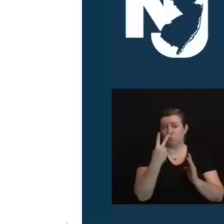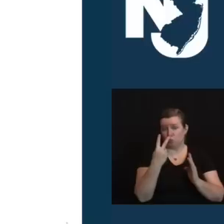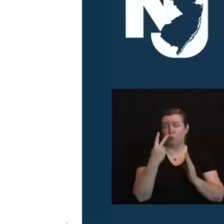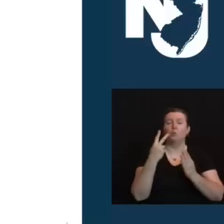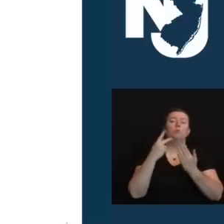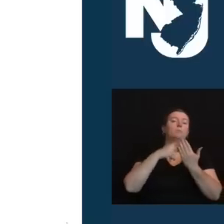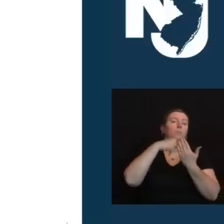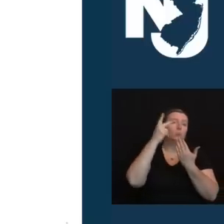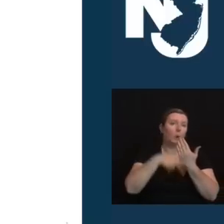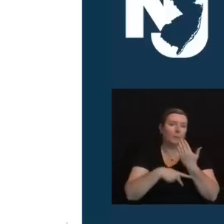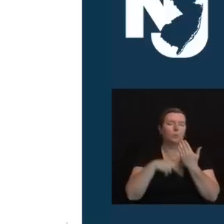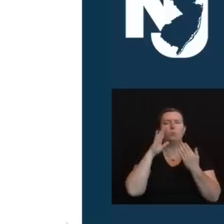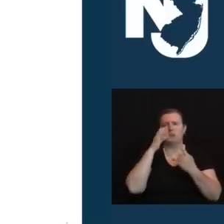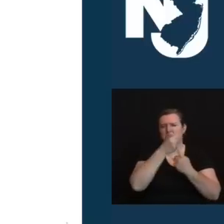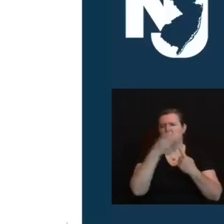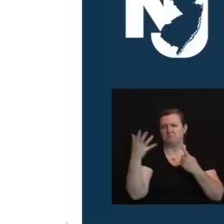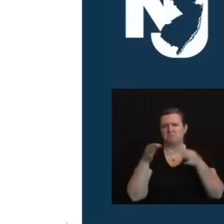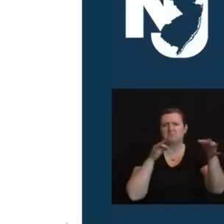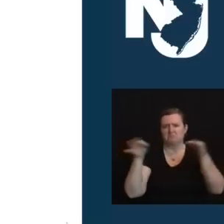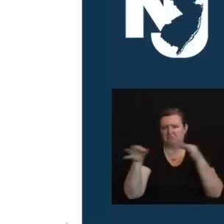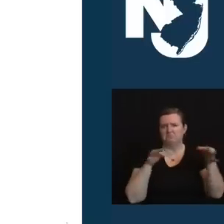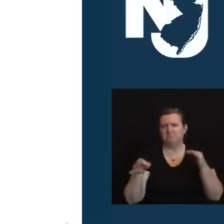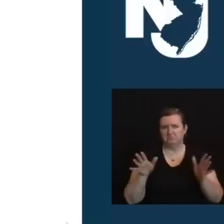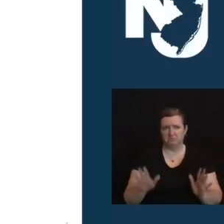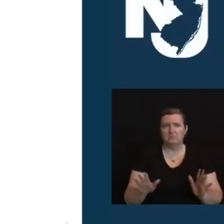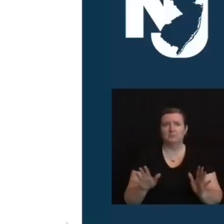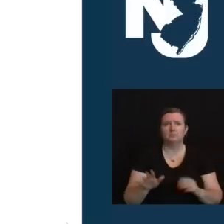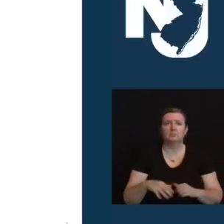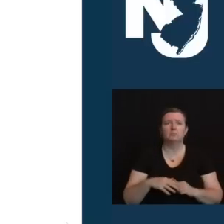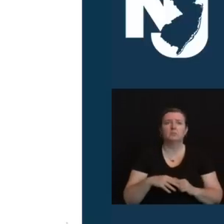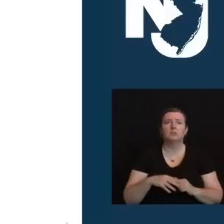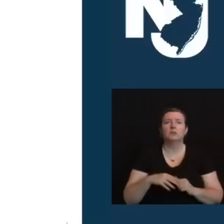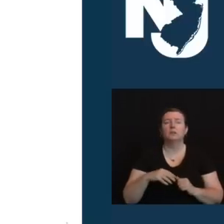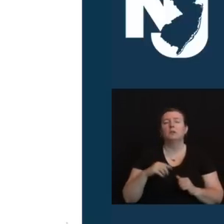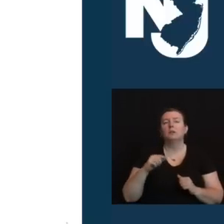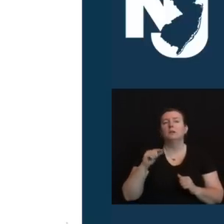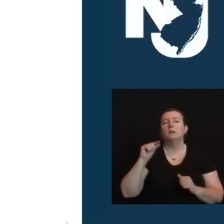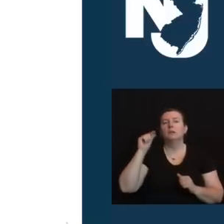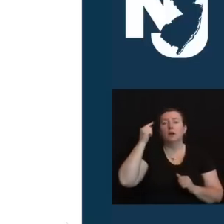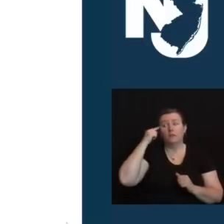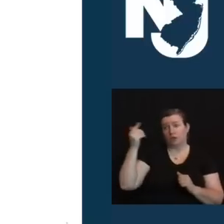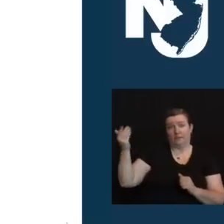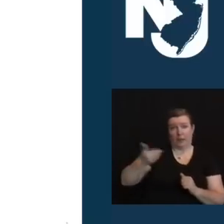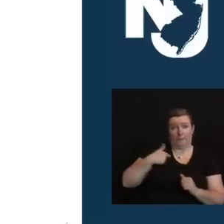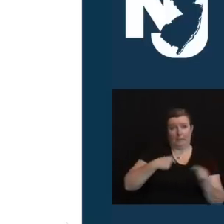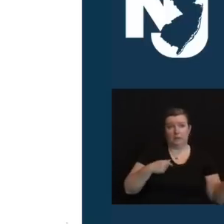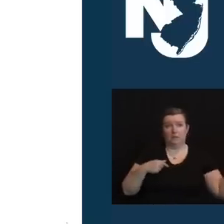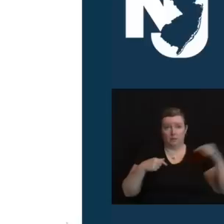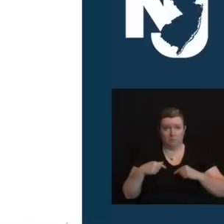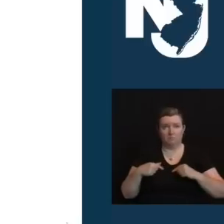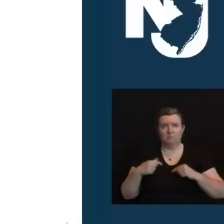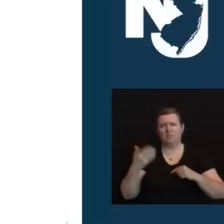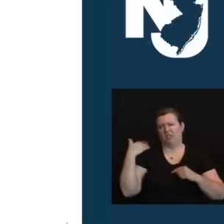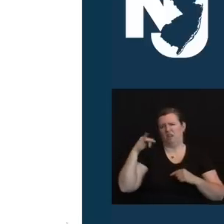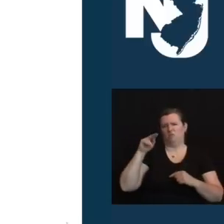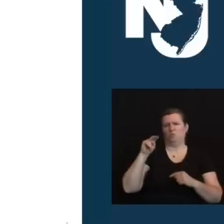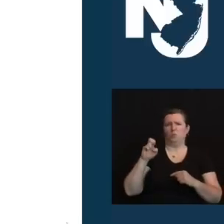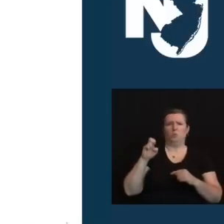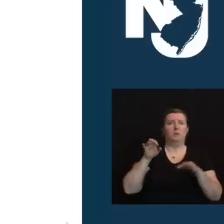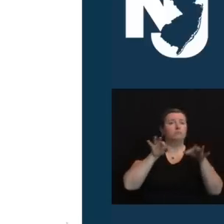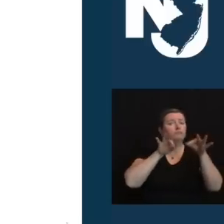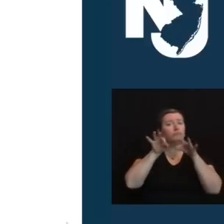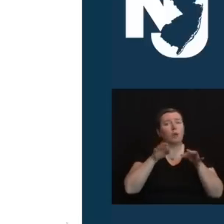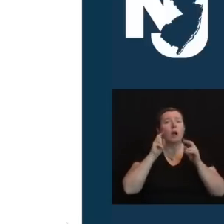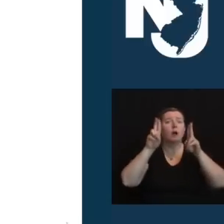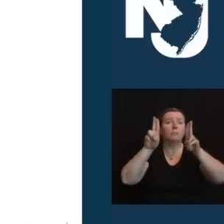mentioned June 9th, which I was here that day as well to describe the application process. Under Phase 2 of our grant program,